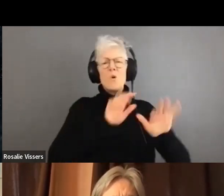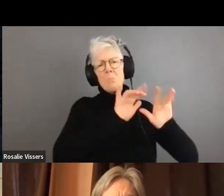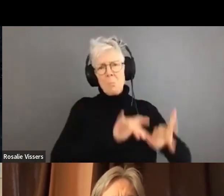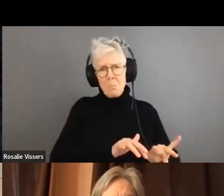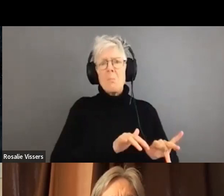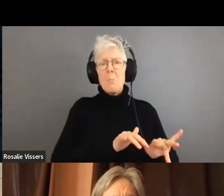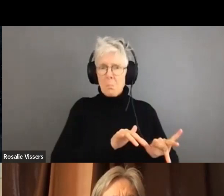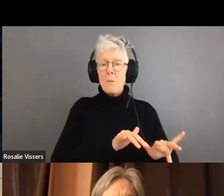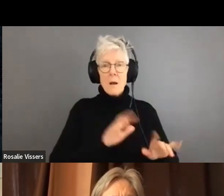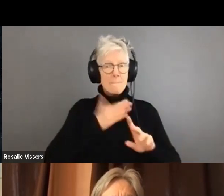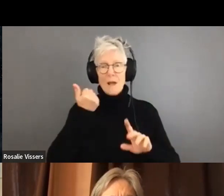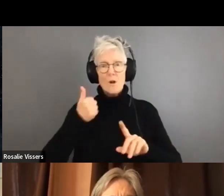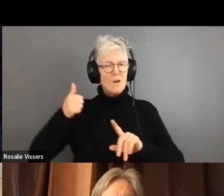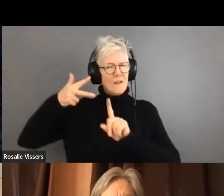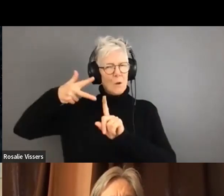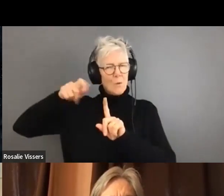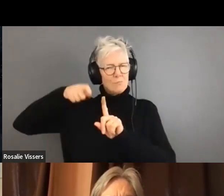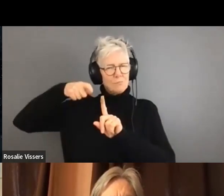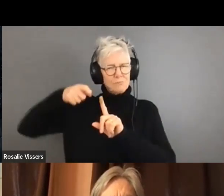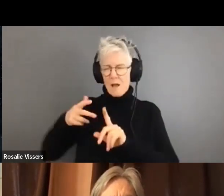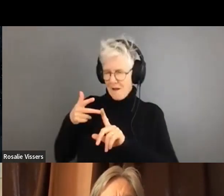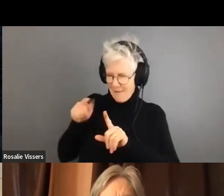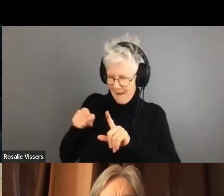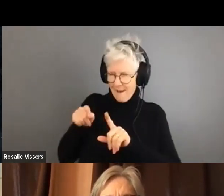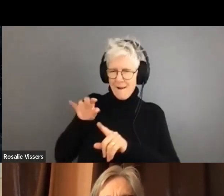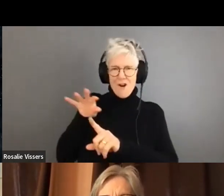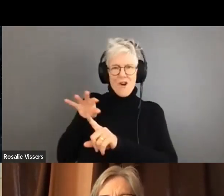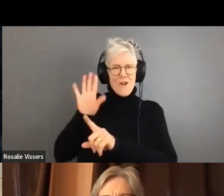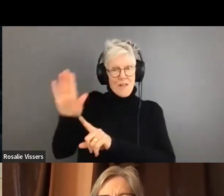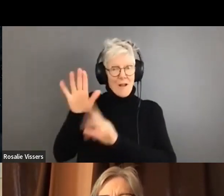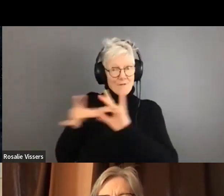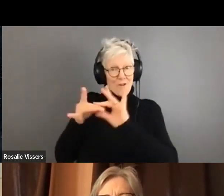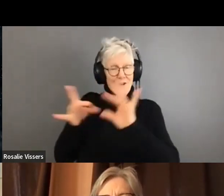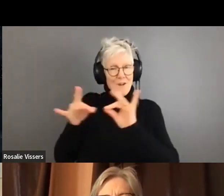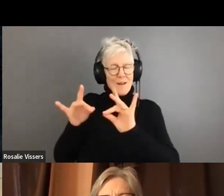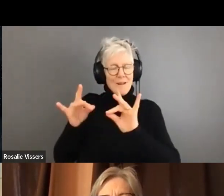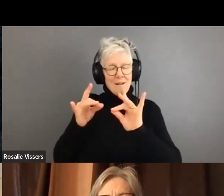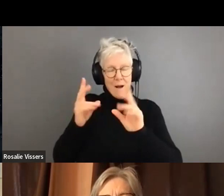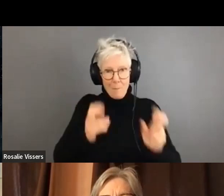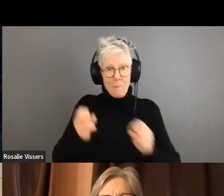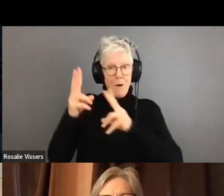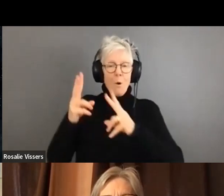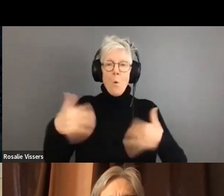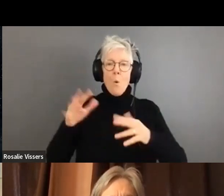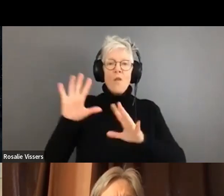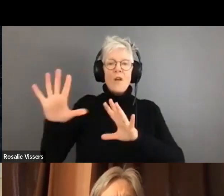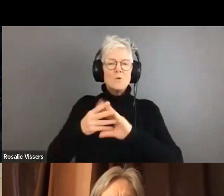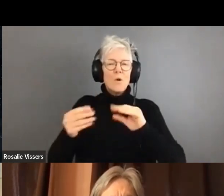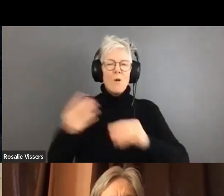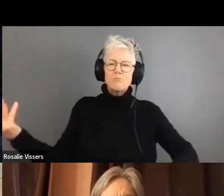testimonials, but video testimonials, so much more powerful. So much more powerful. So when you're first,